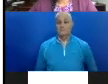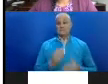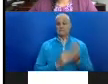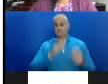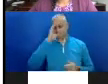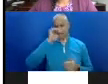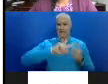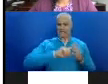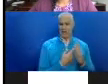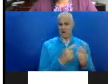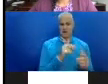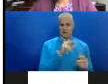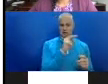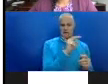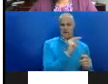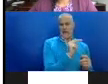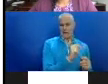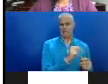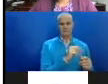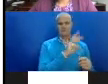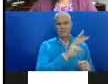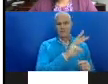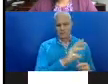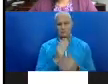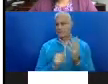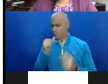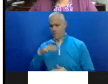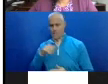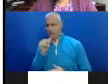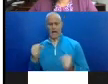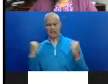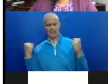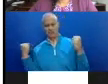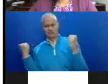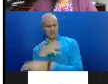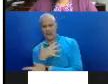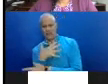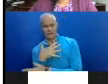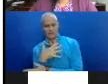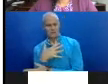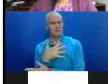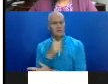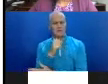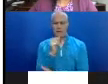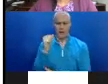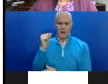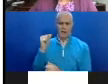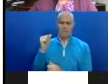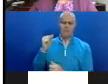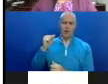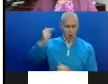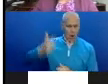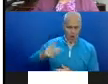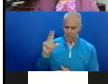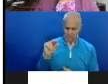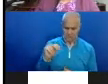just that's not actually, doesn't describe the majority of women that we work with. And that, so part of